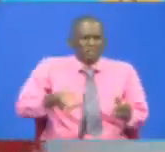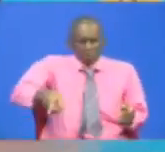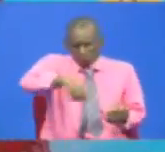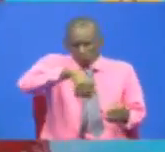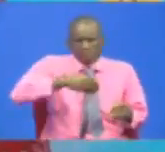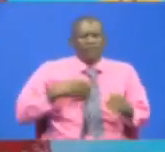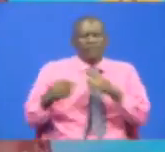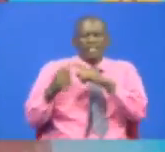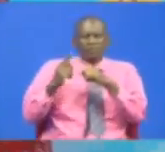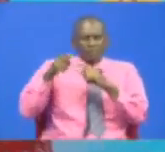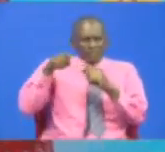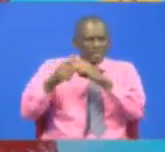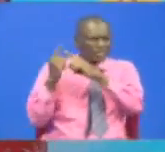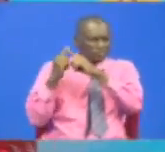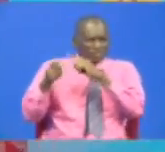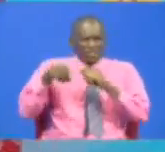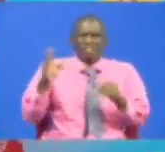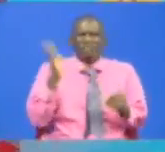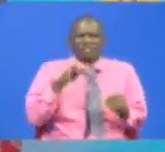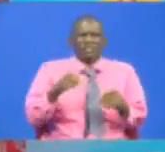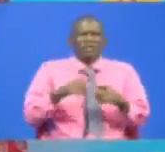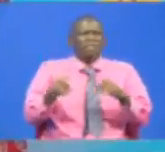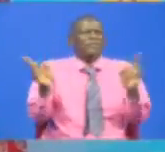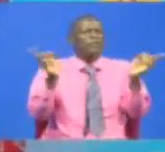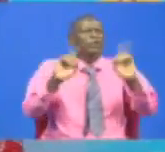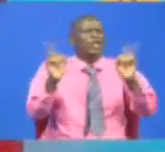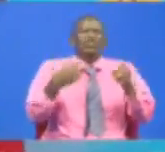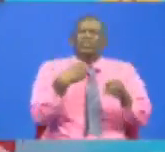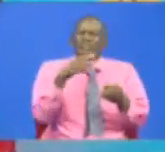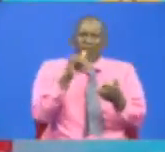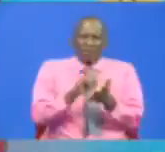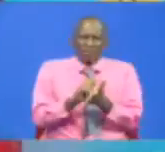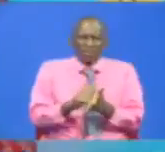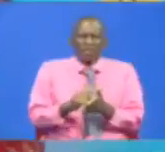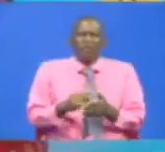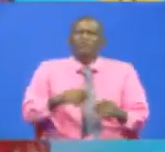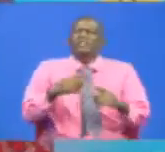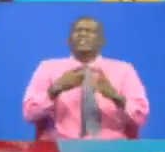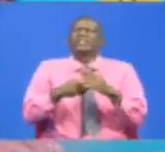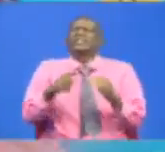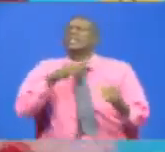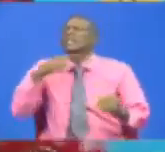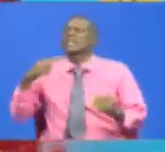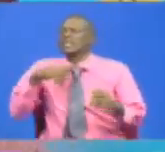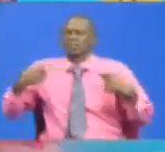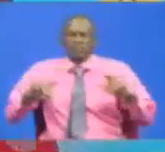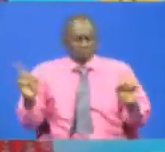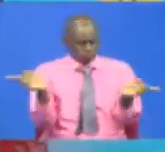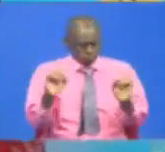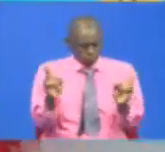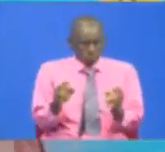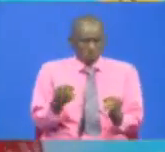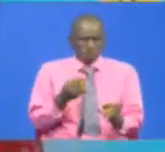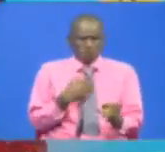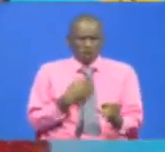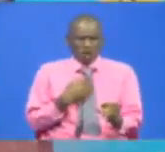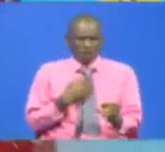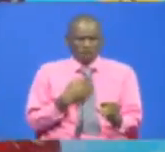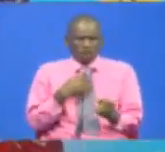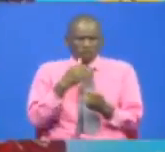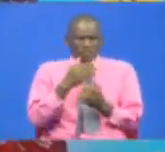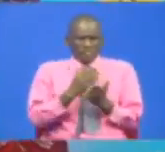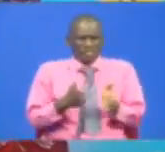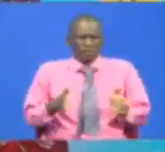it. But it is not to say that we go killing people in order for us to maintain some sense